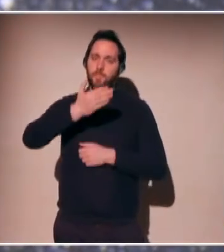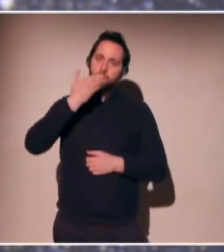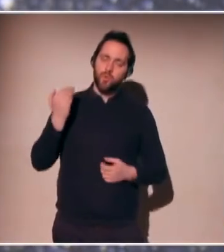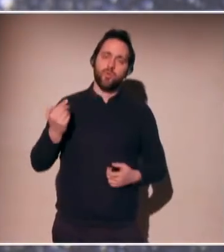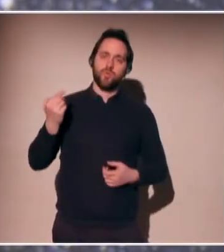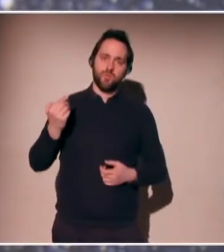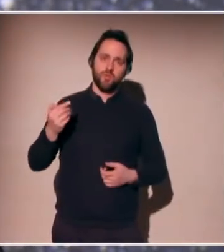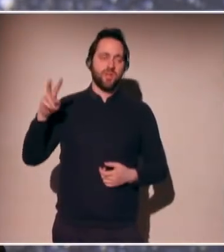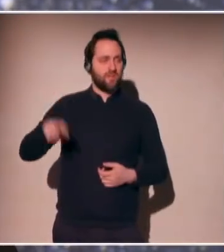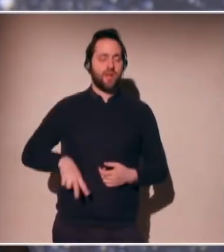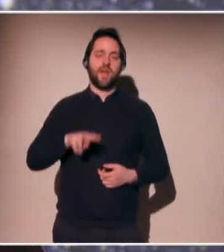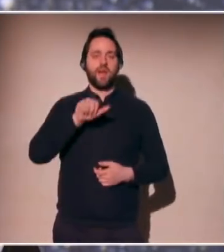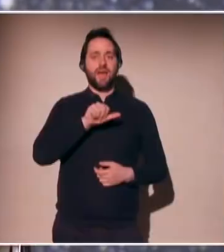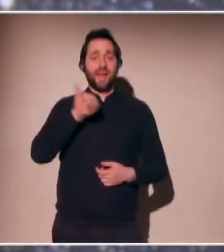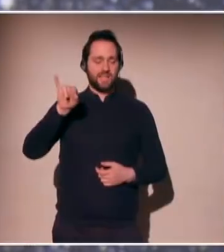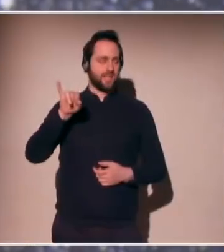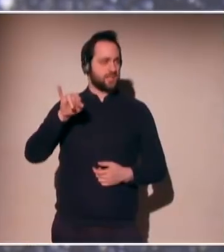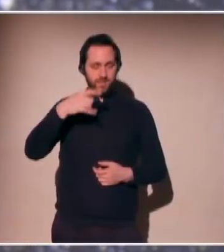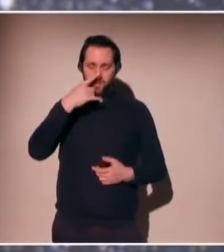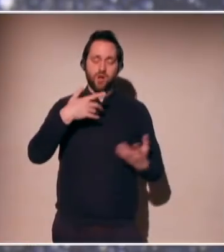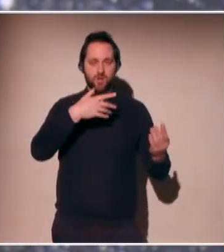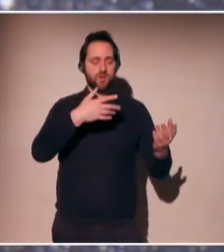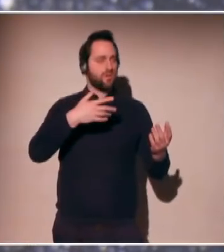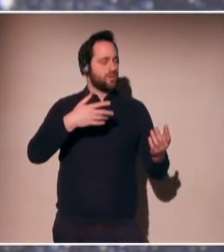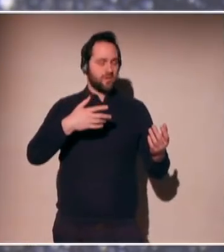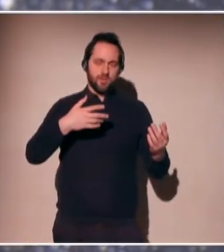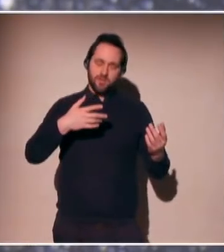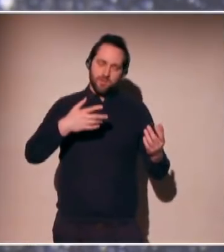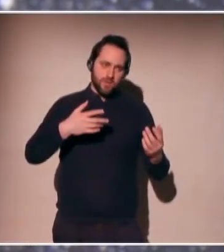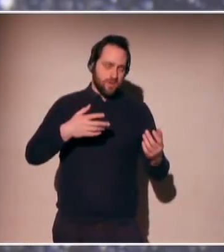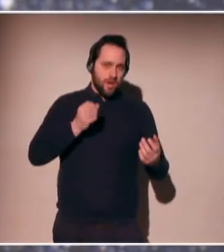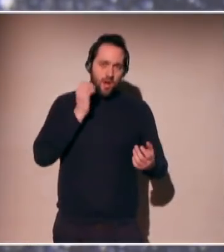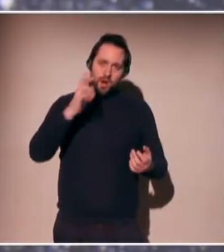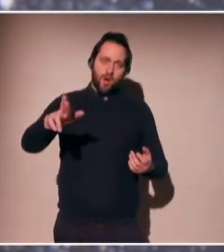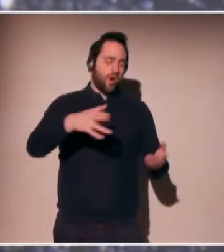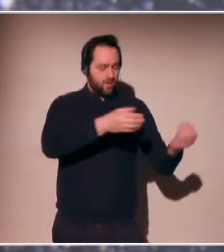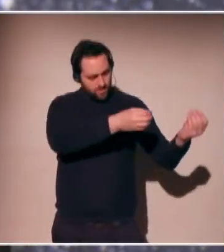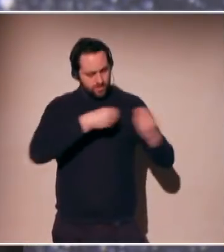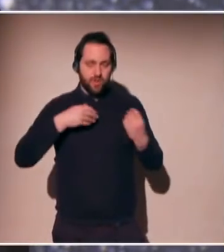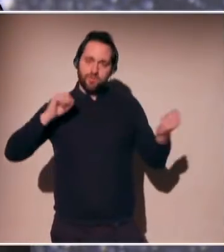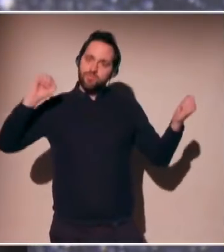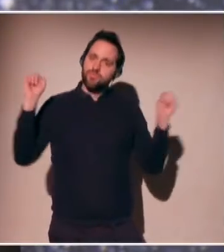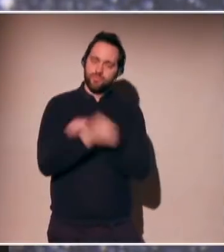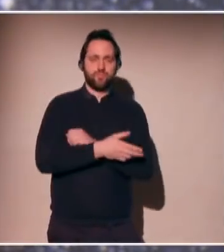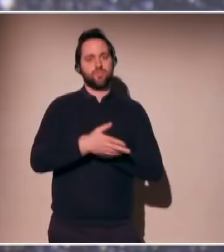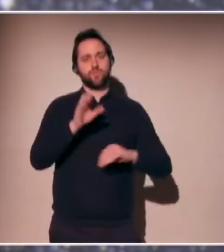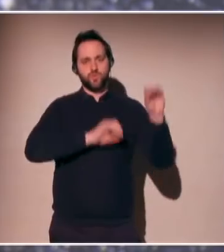And today I'd like to see a few examples of how that can be realized. And here's the first